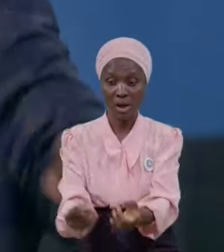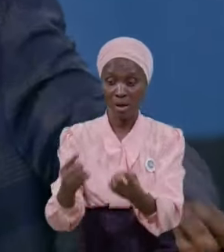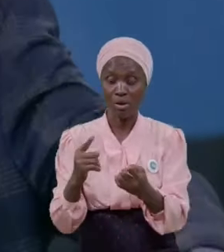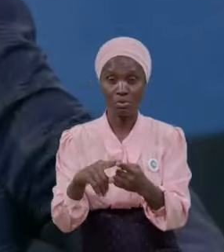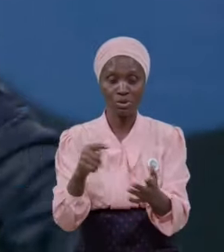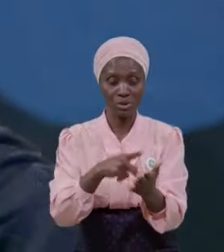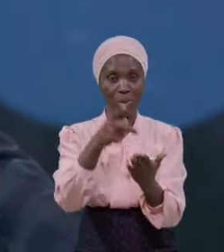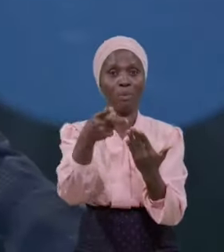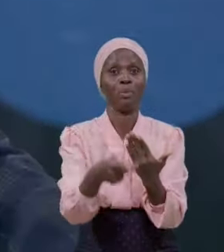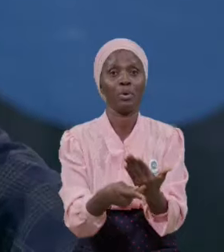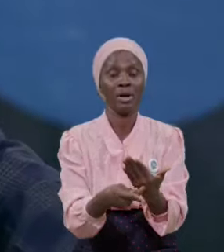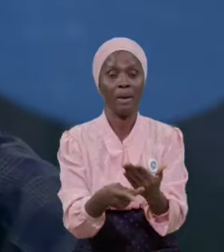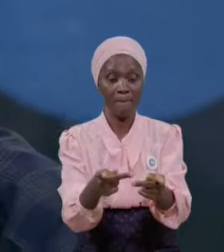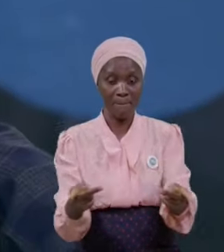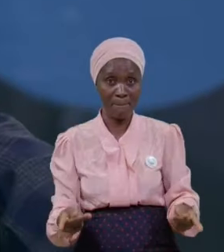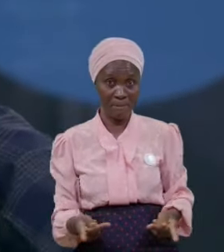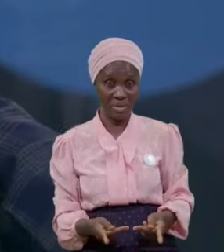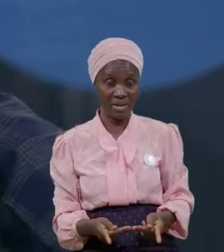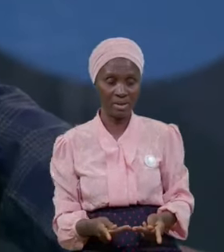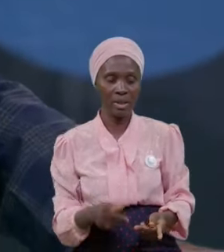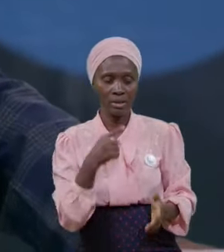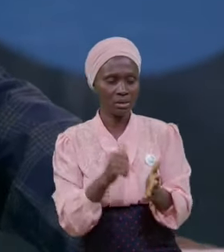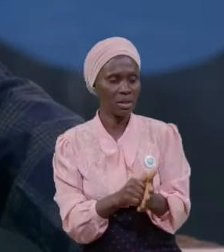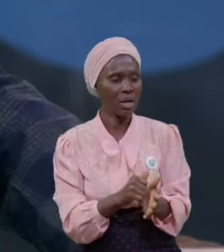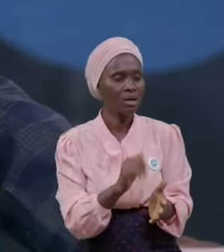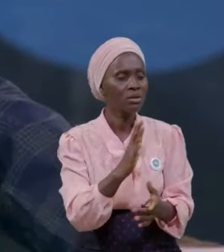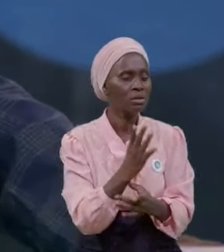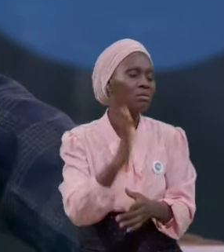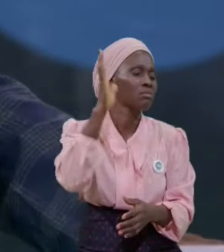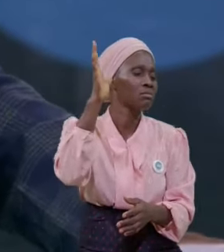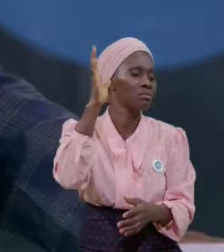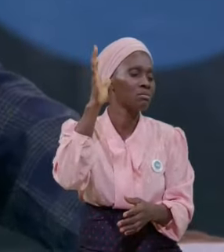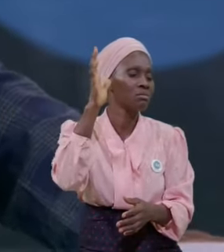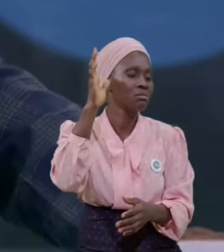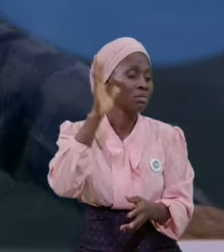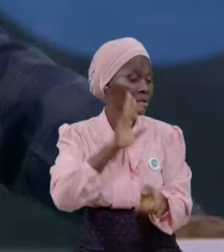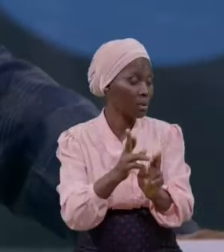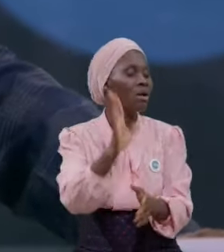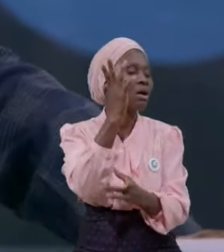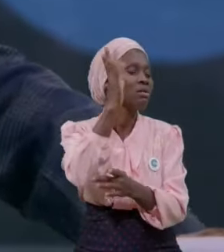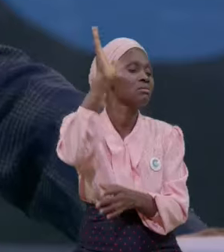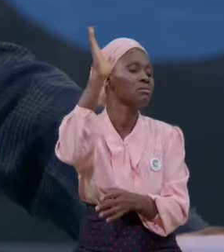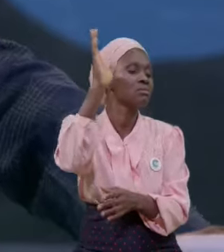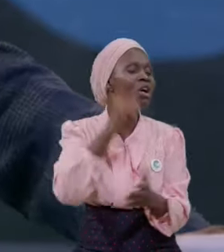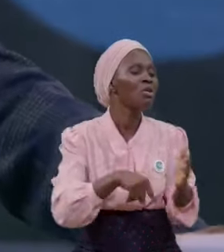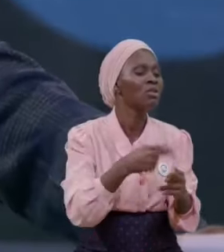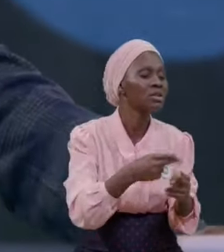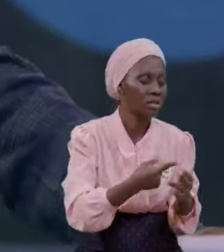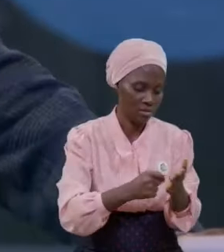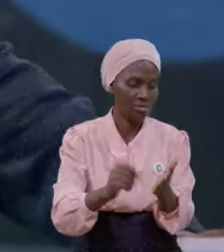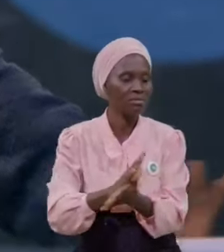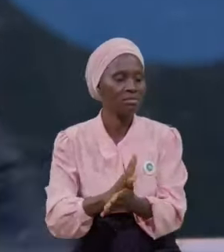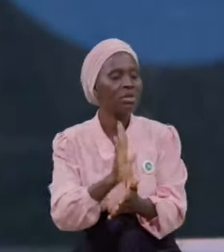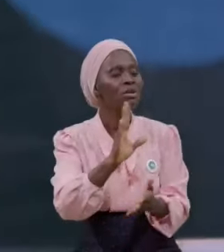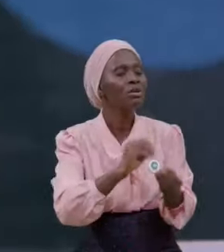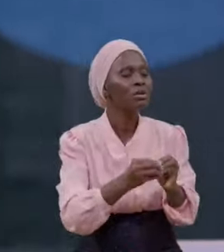hands. What's your name? They put their name. What's your number? They put their number. And you know, everything,